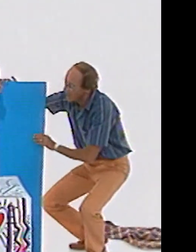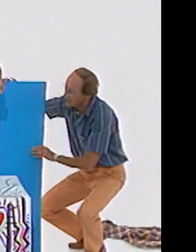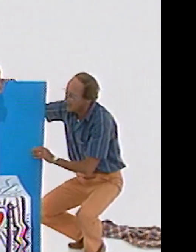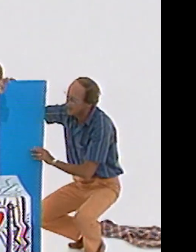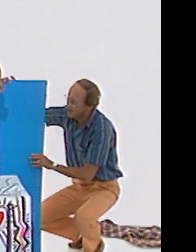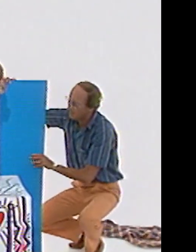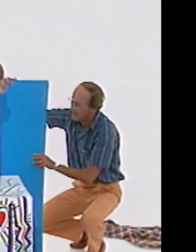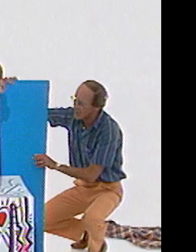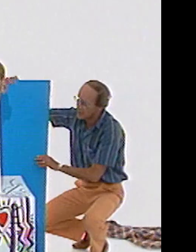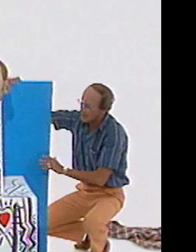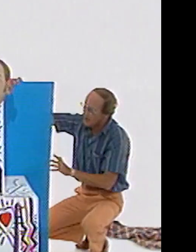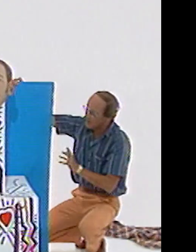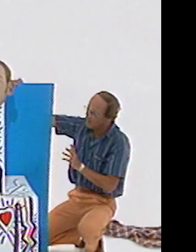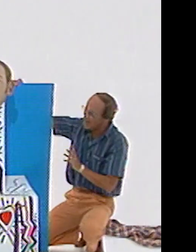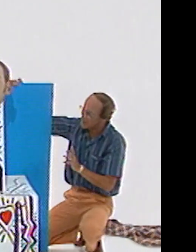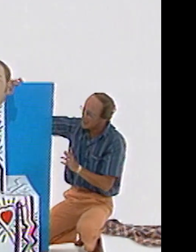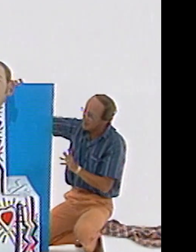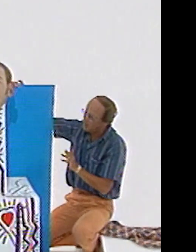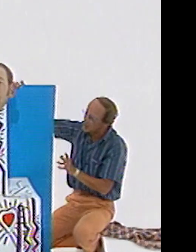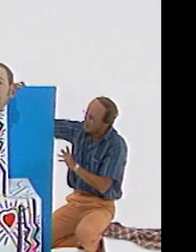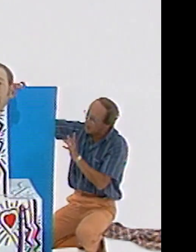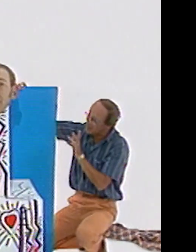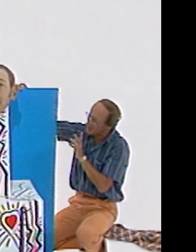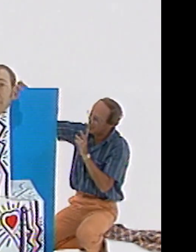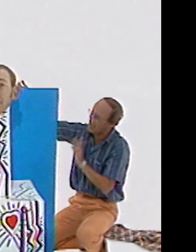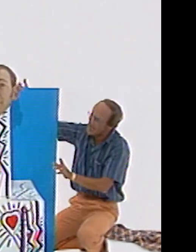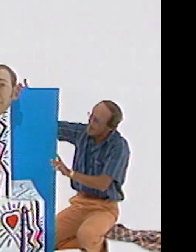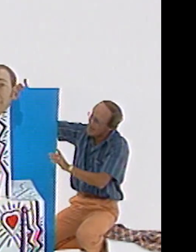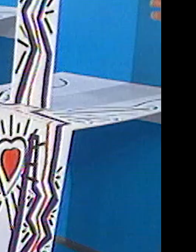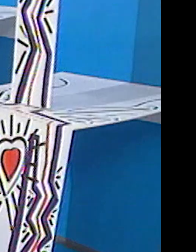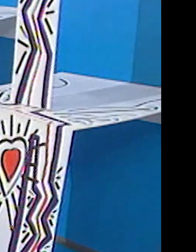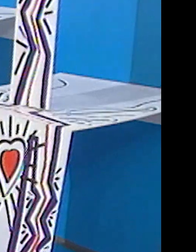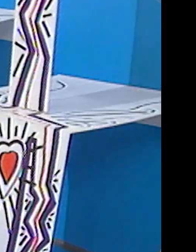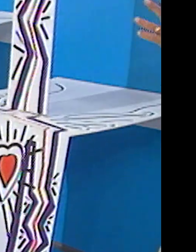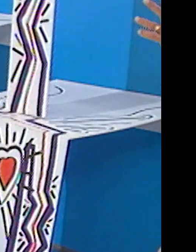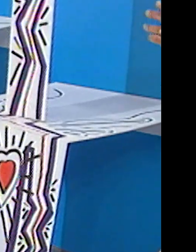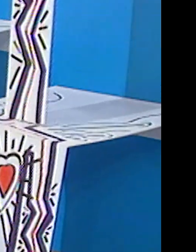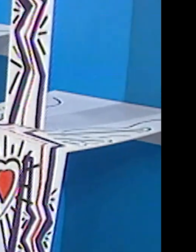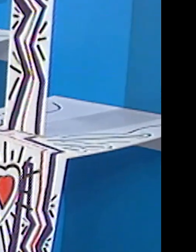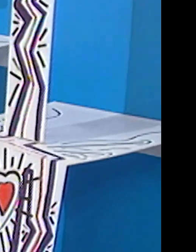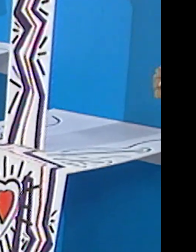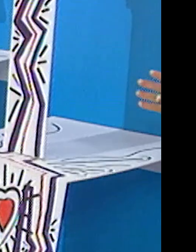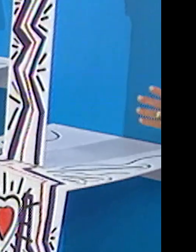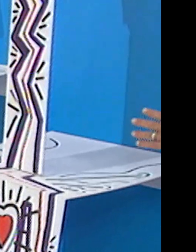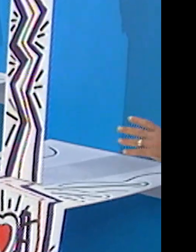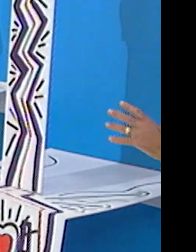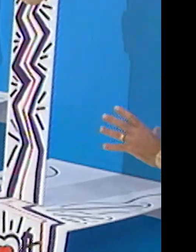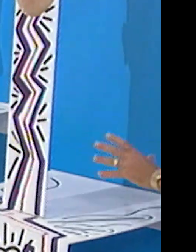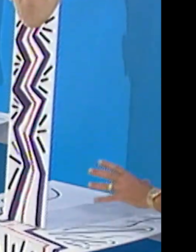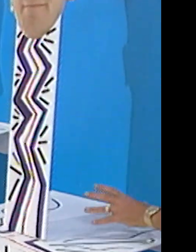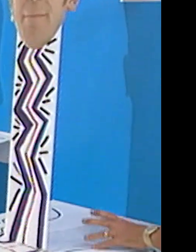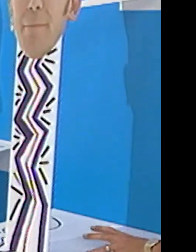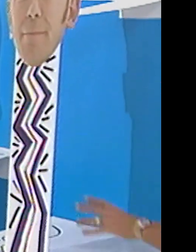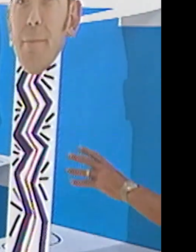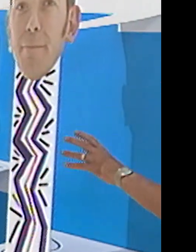three tonnes of paint, but basically the principle is the same with your three main strips.